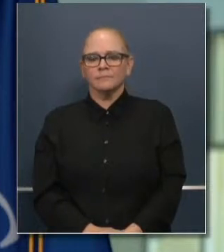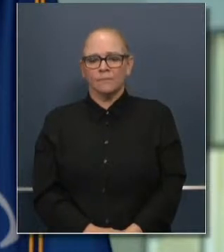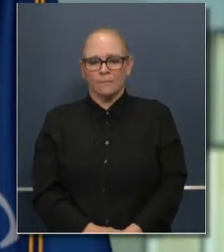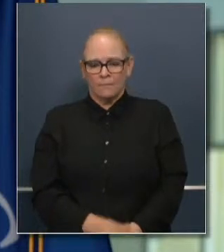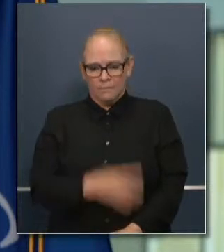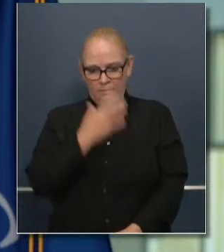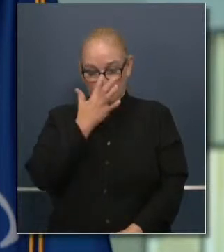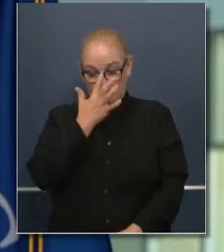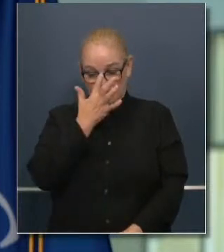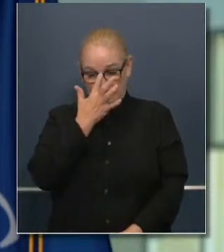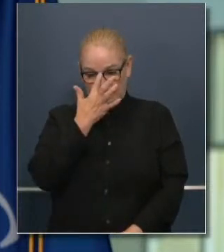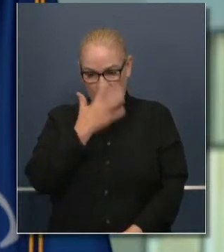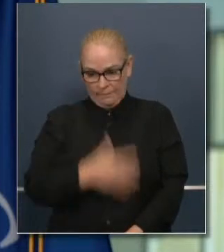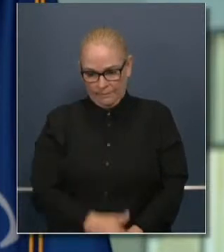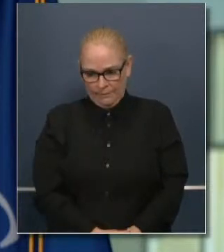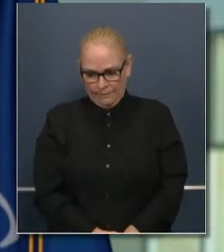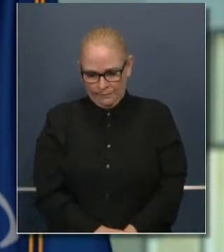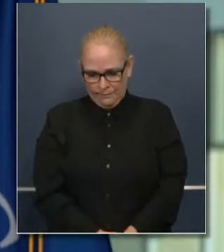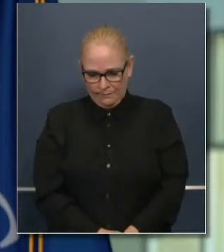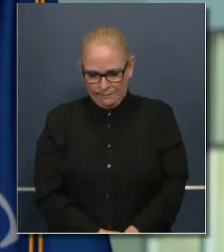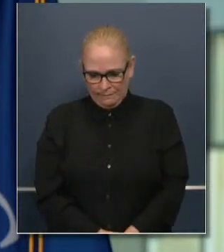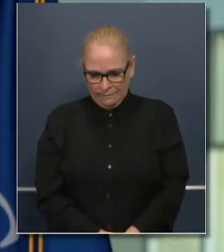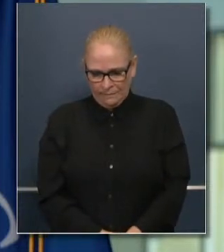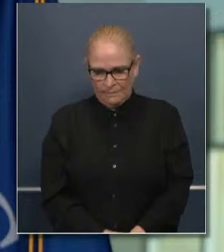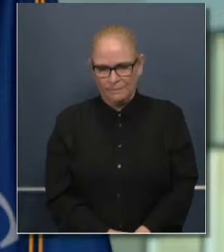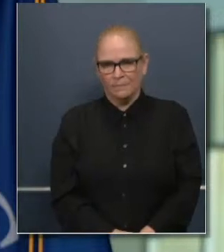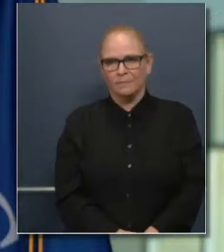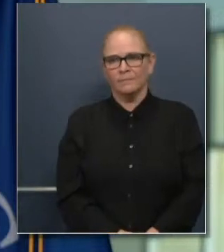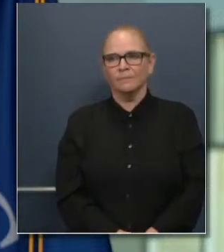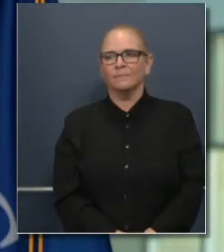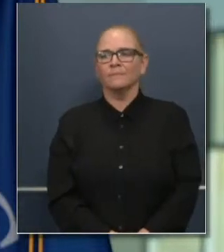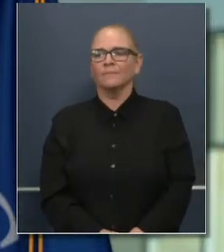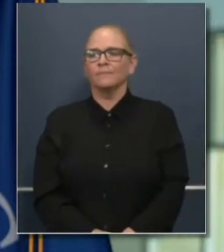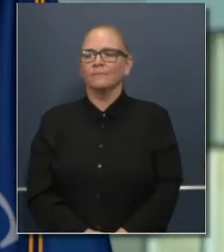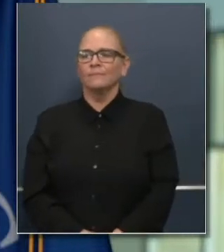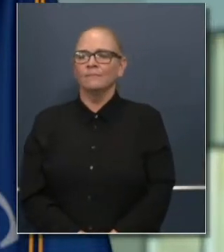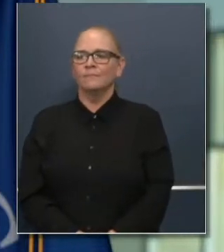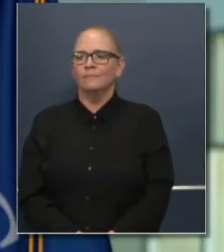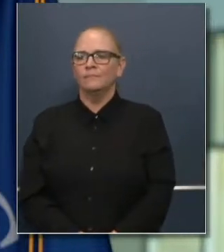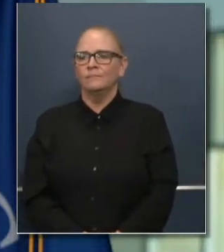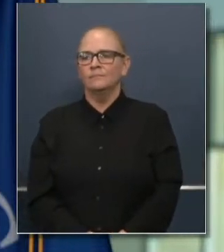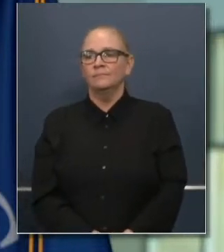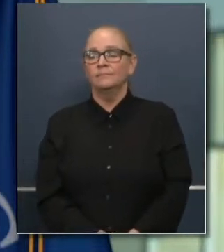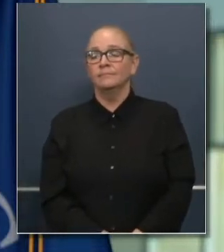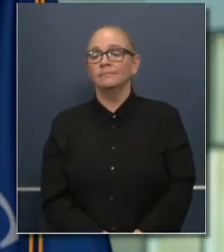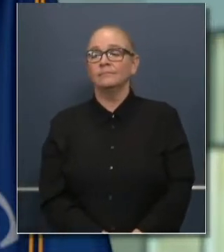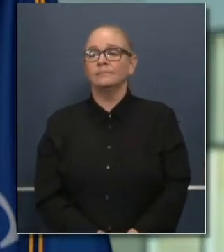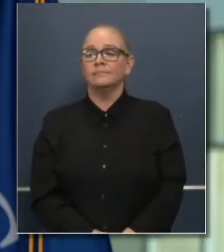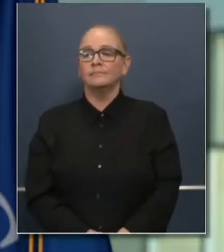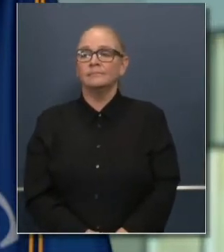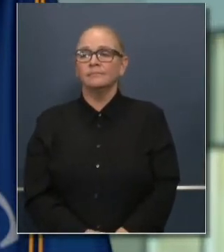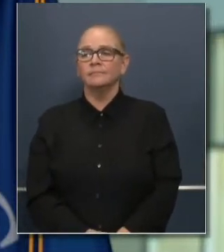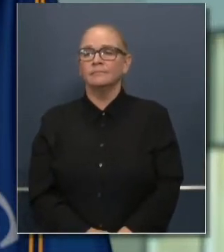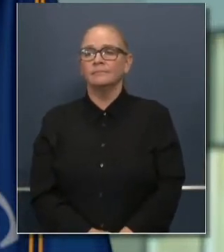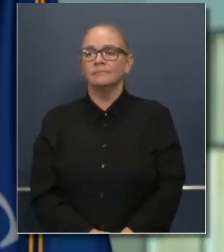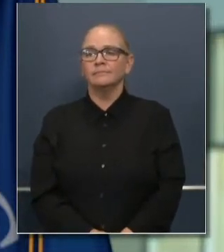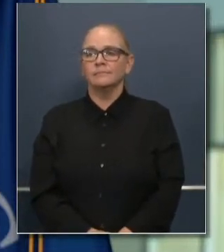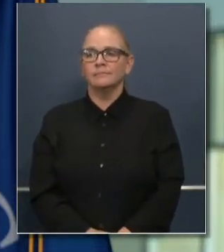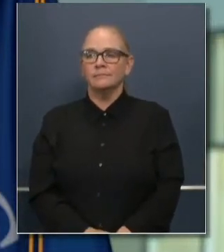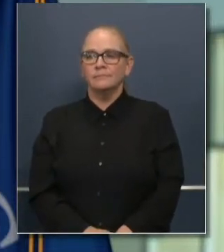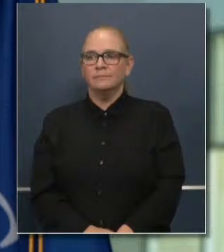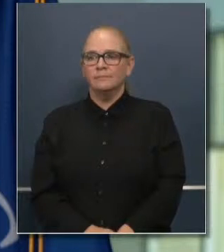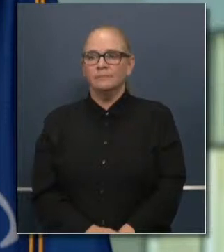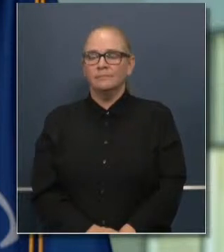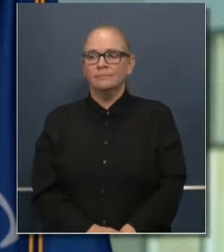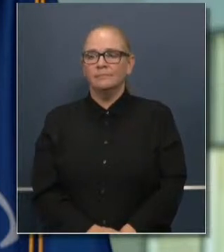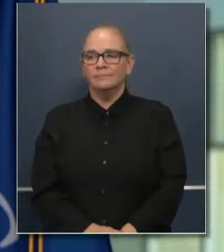groups are pushing for a tax on the highest earners. The California Teachers Association among them, saying they need more revenue to be